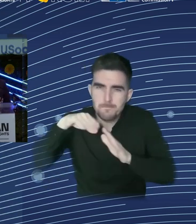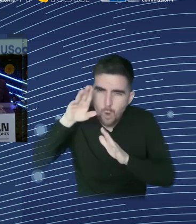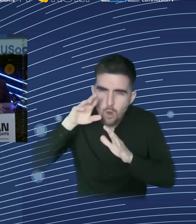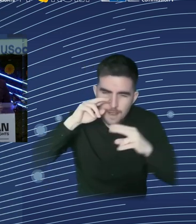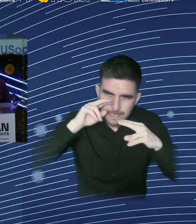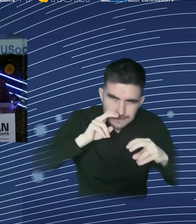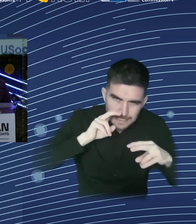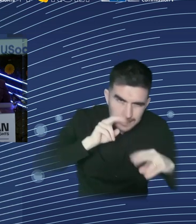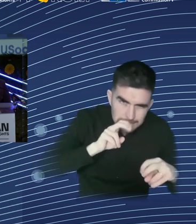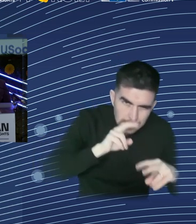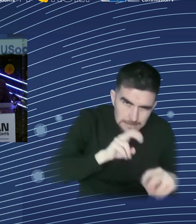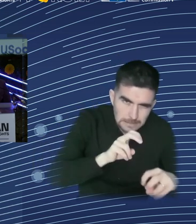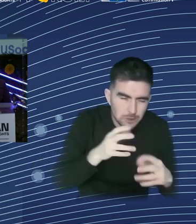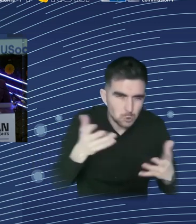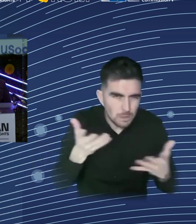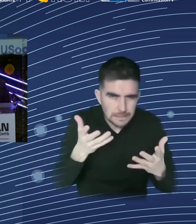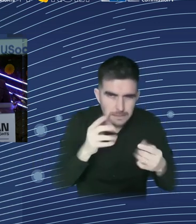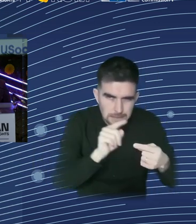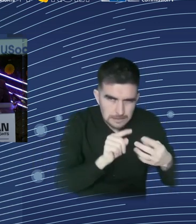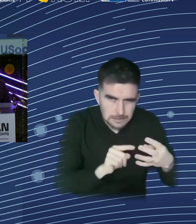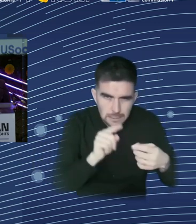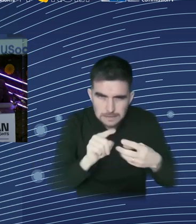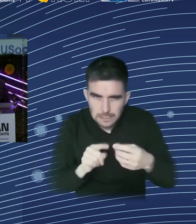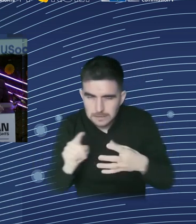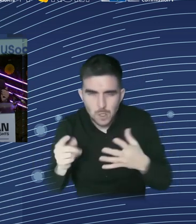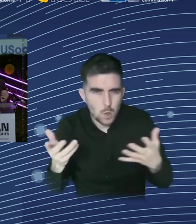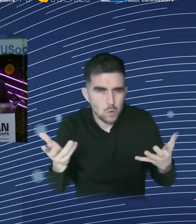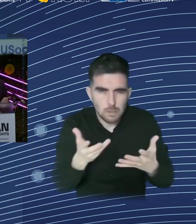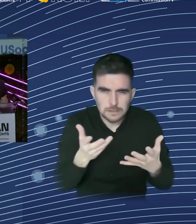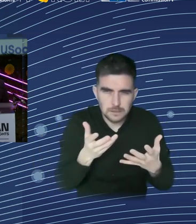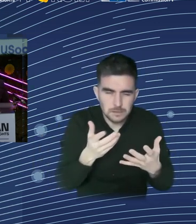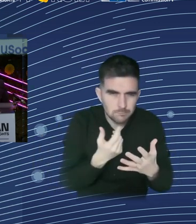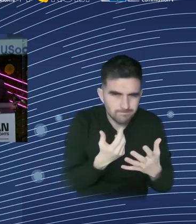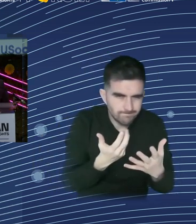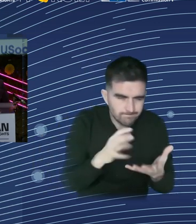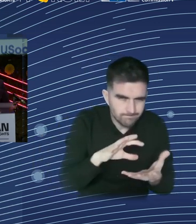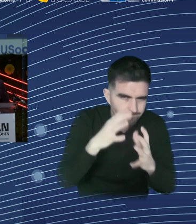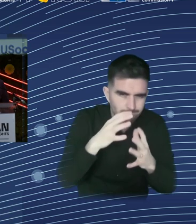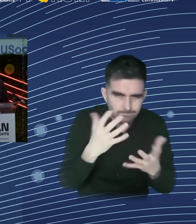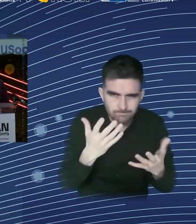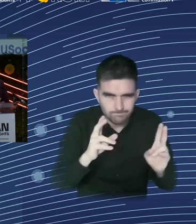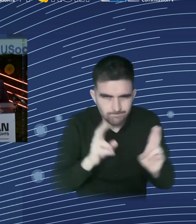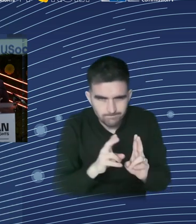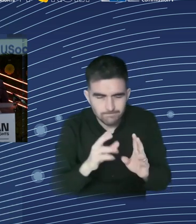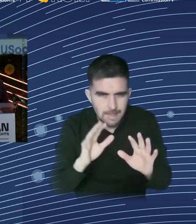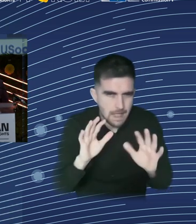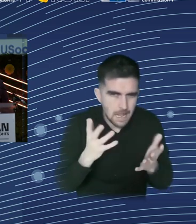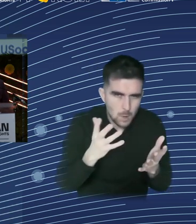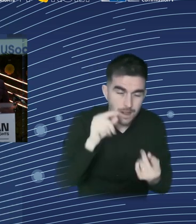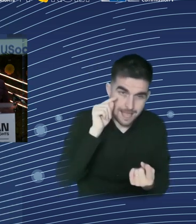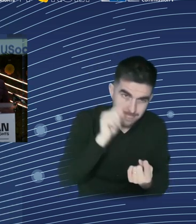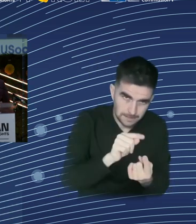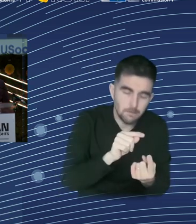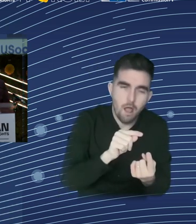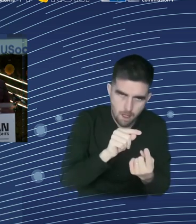specialist skills as a driver of persistent labor shortages, firstly, our analysis shows that persistent labor shortages